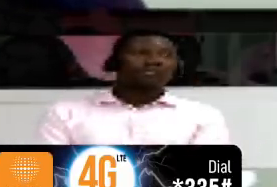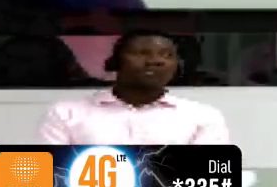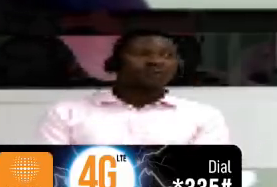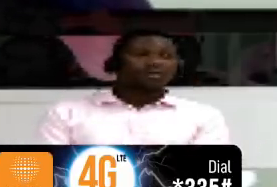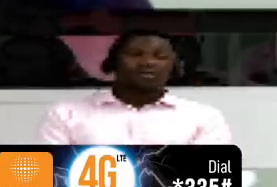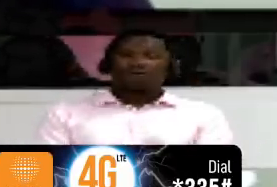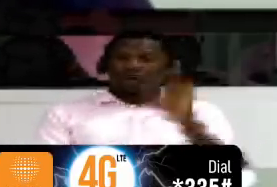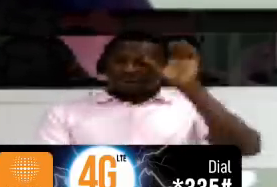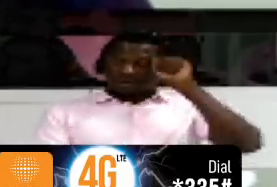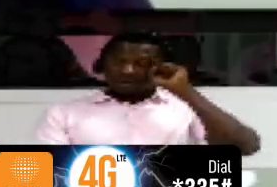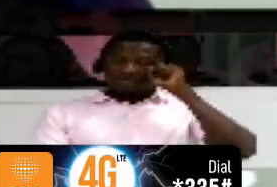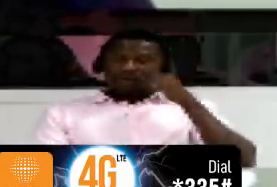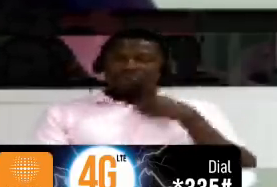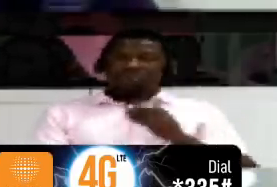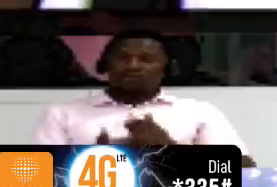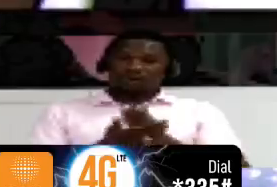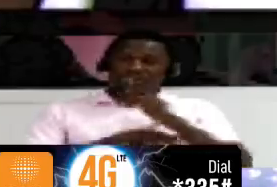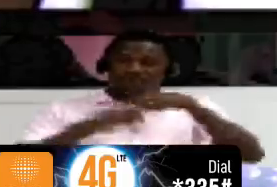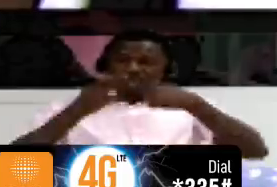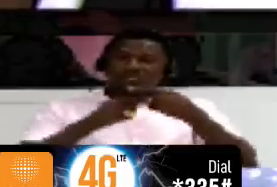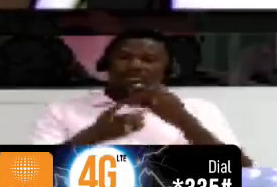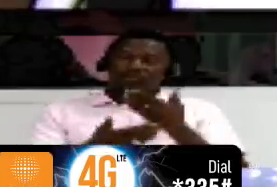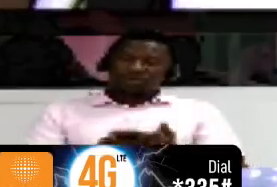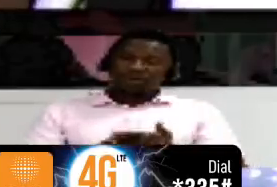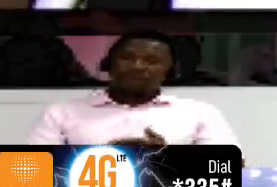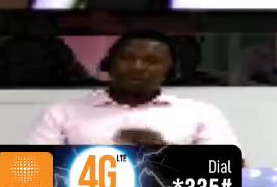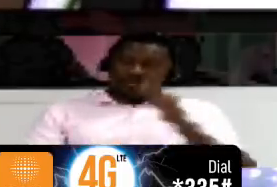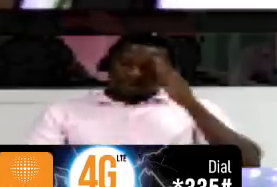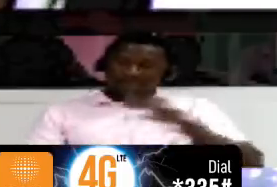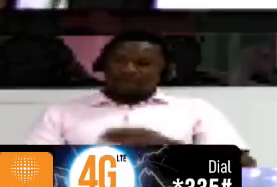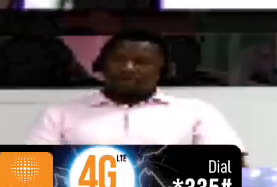Understood. We may continue, please. Thank you. Thank you very much.